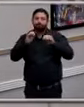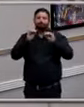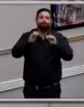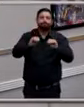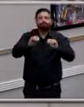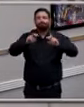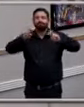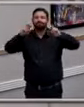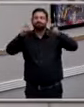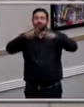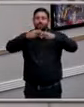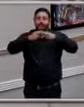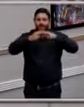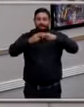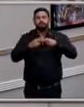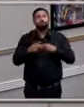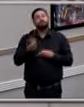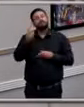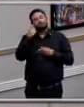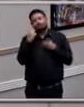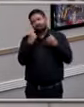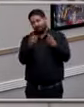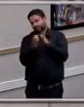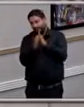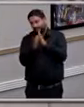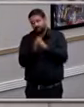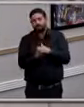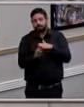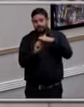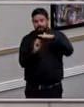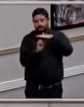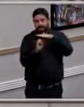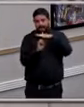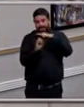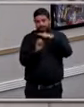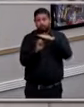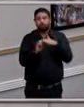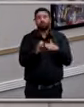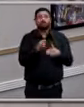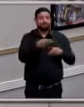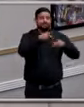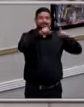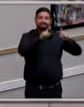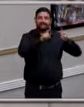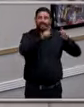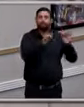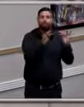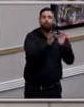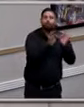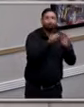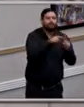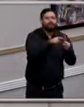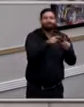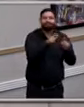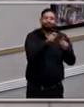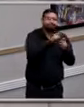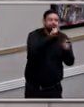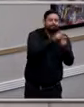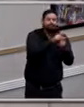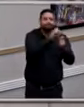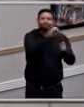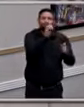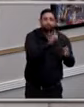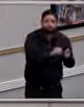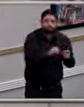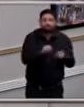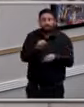be that in elementary, a test may be worth a certain weight category or weight percentage, while a daily assignment